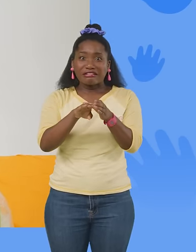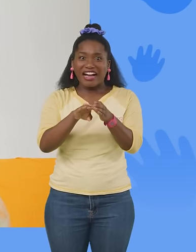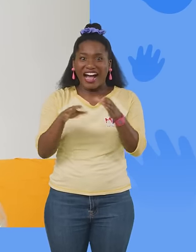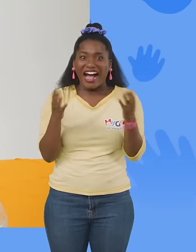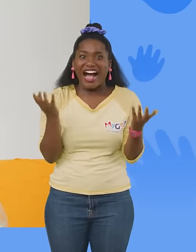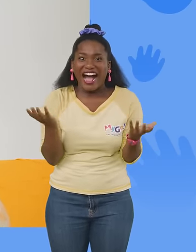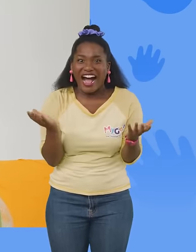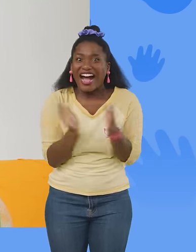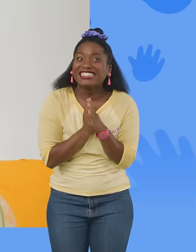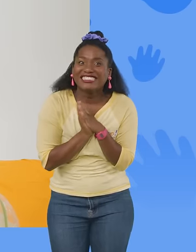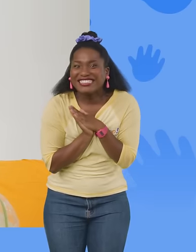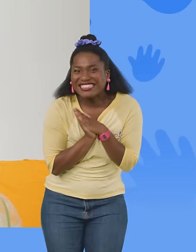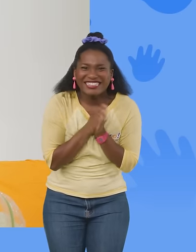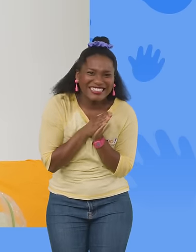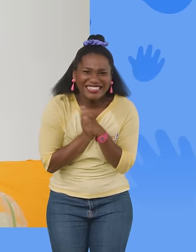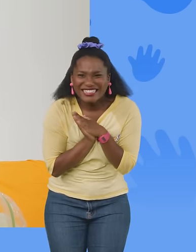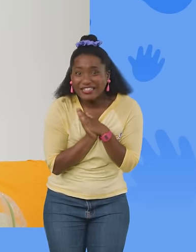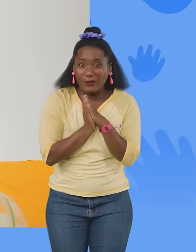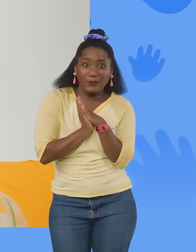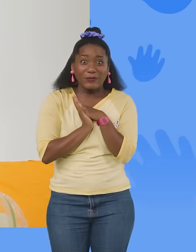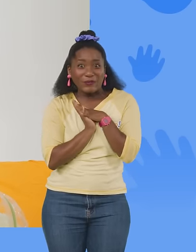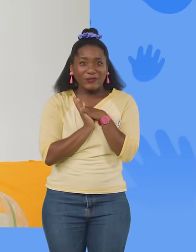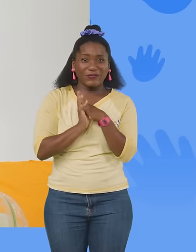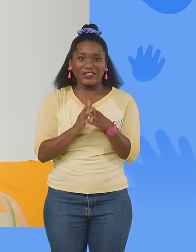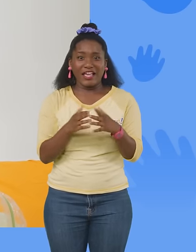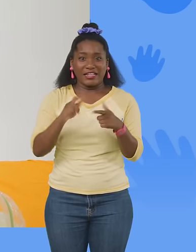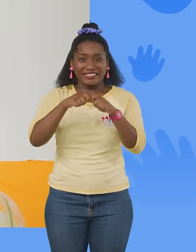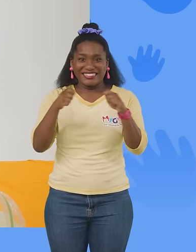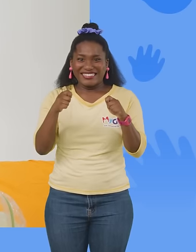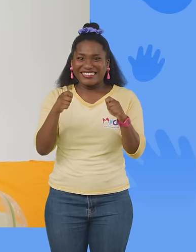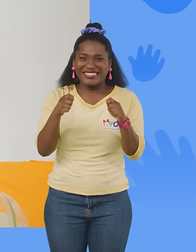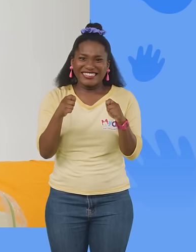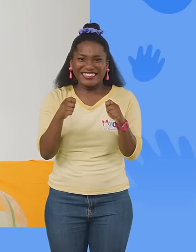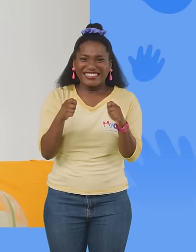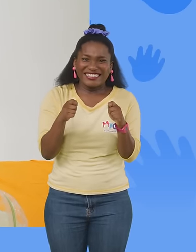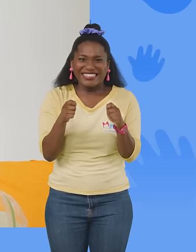Let me tie it.